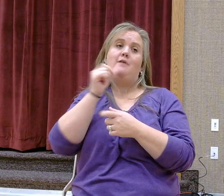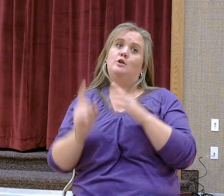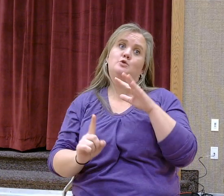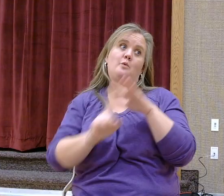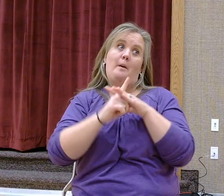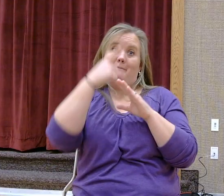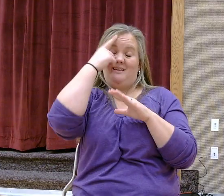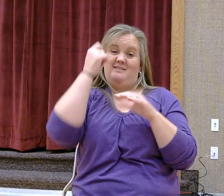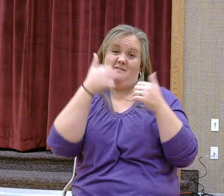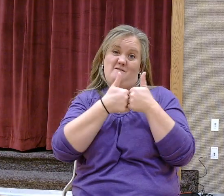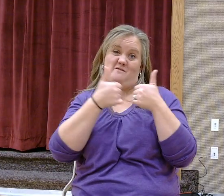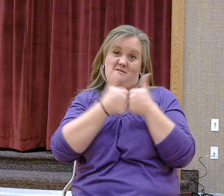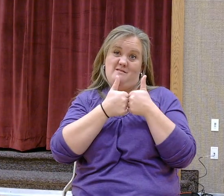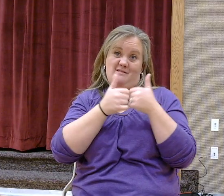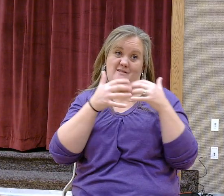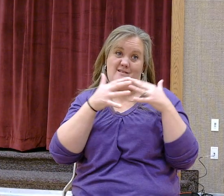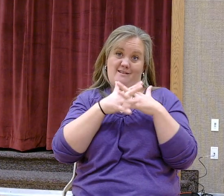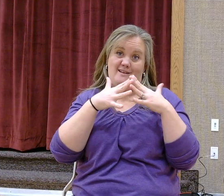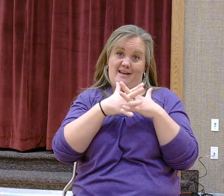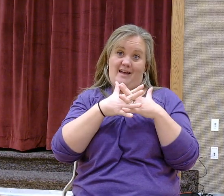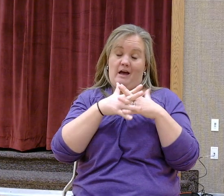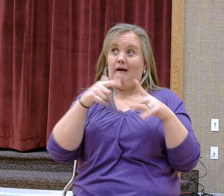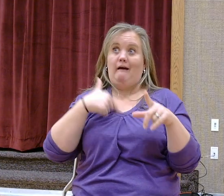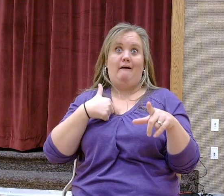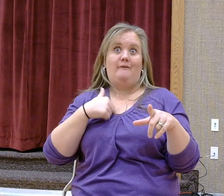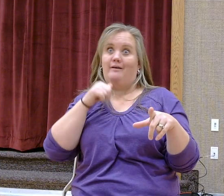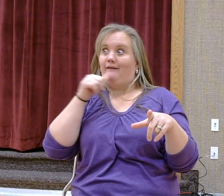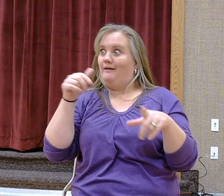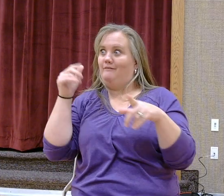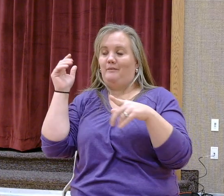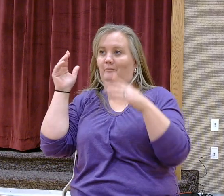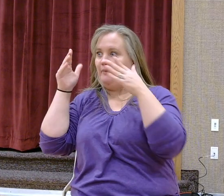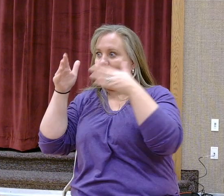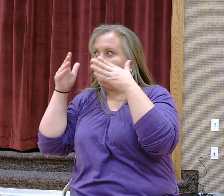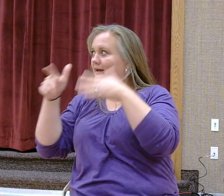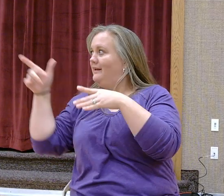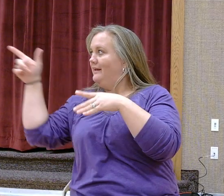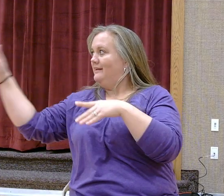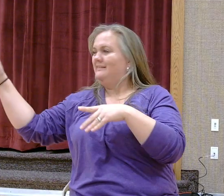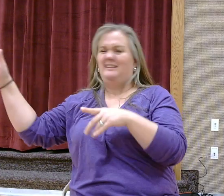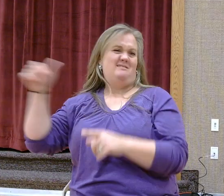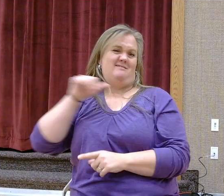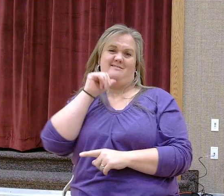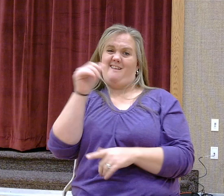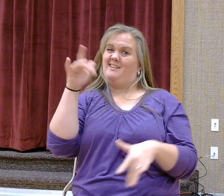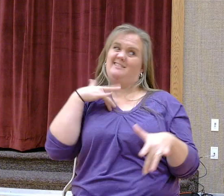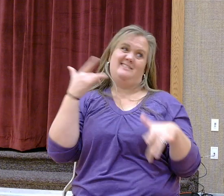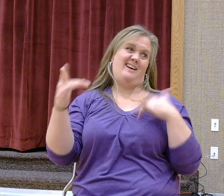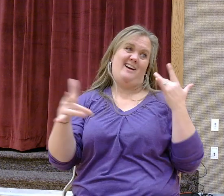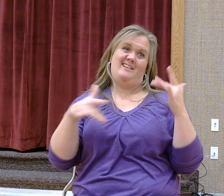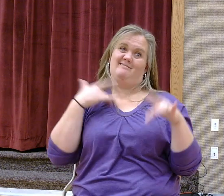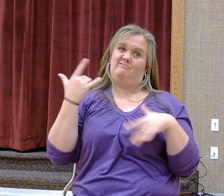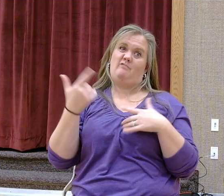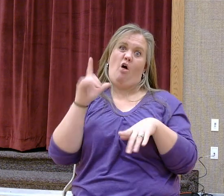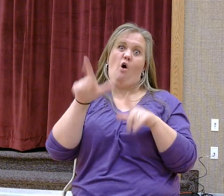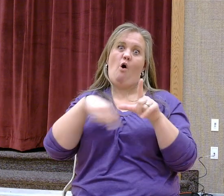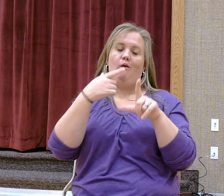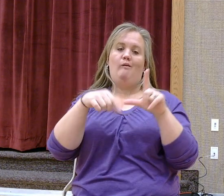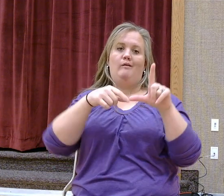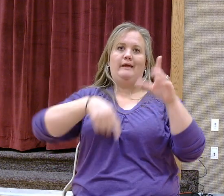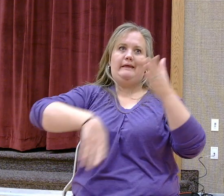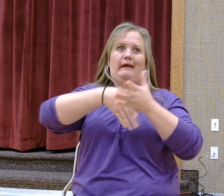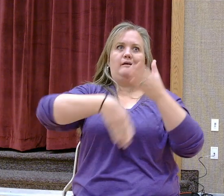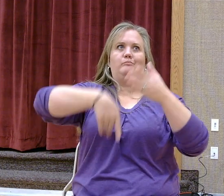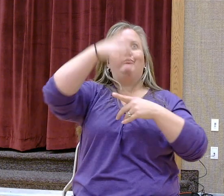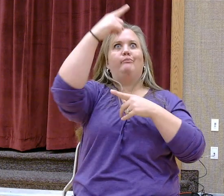game. Wasn't even on our radar, so. It's not very exciting. It's not very exciting, that's what I heard. Yeah. This is